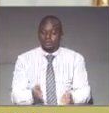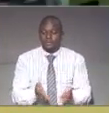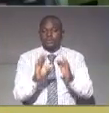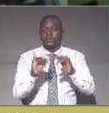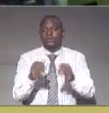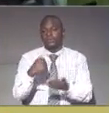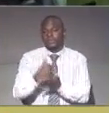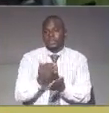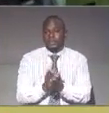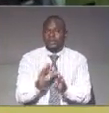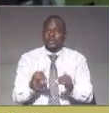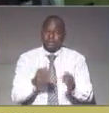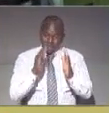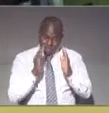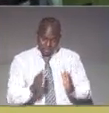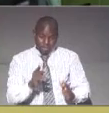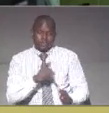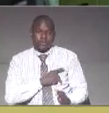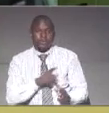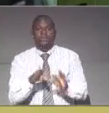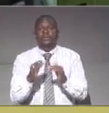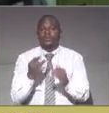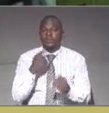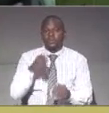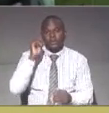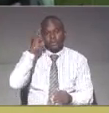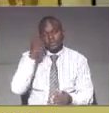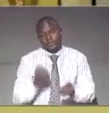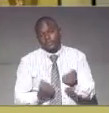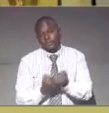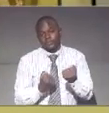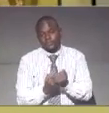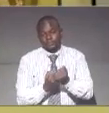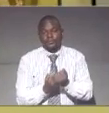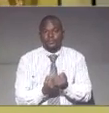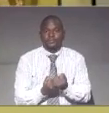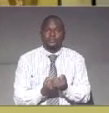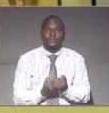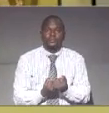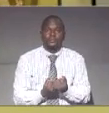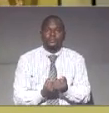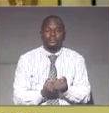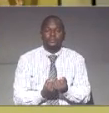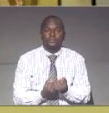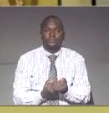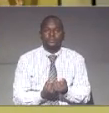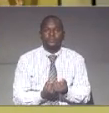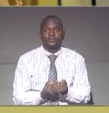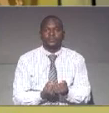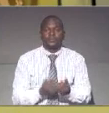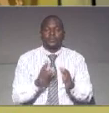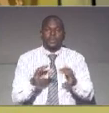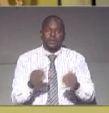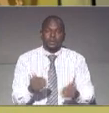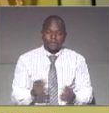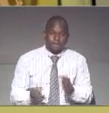estate sector, capital-intensive projects and government support. There is a tar road, there is a railway siding